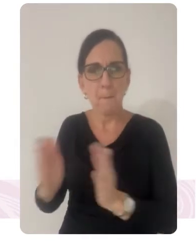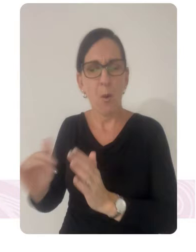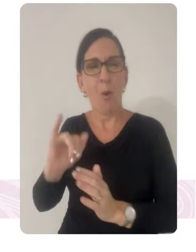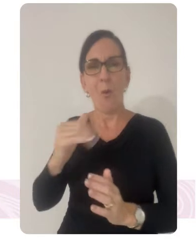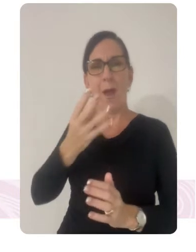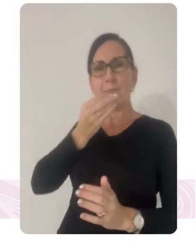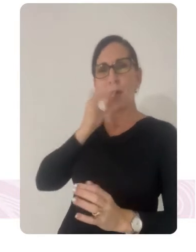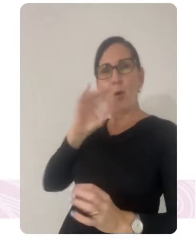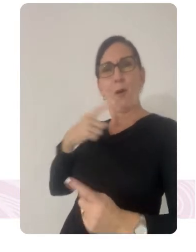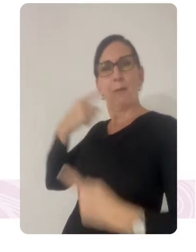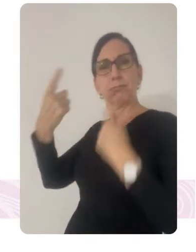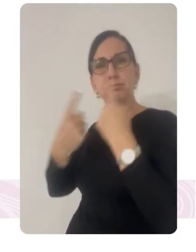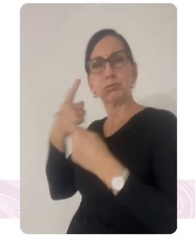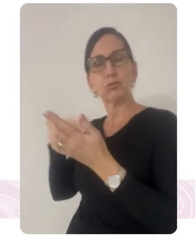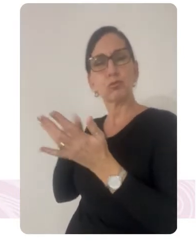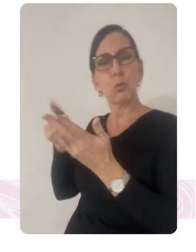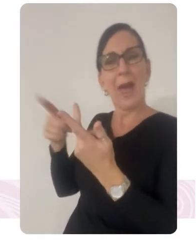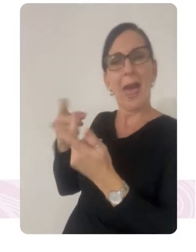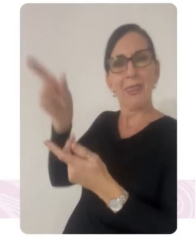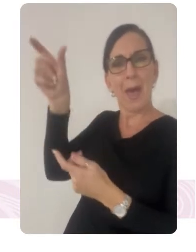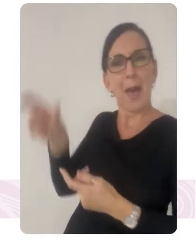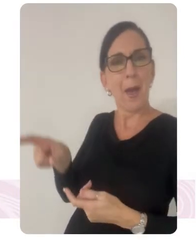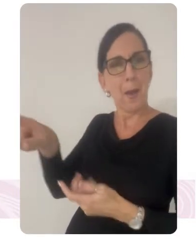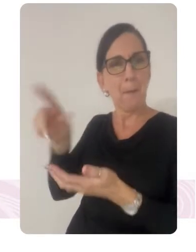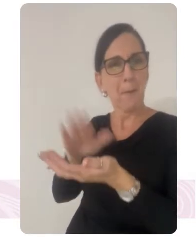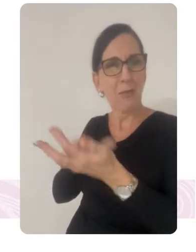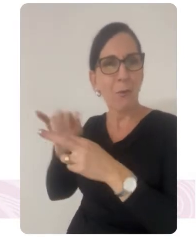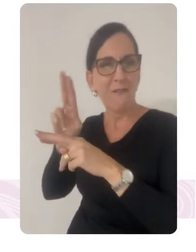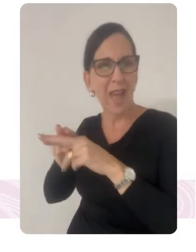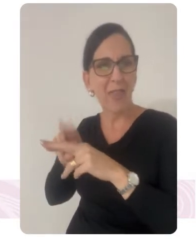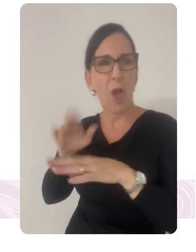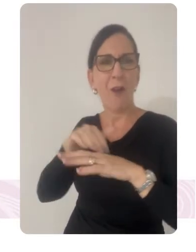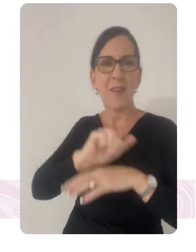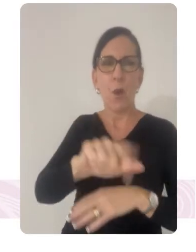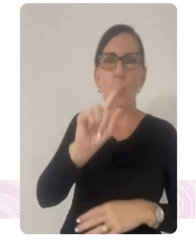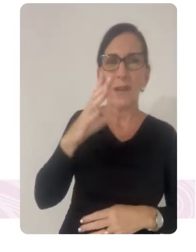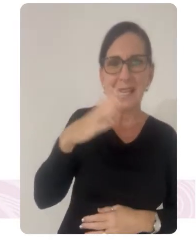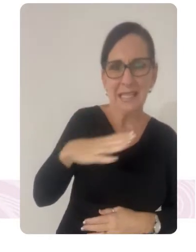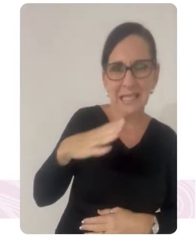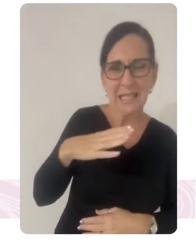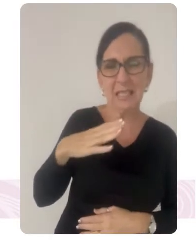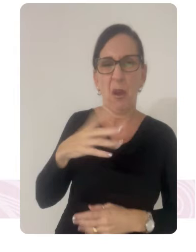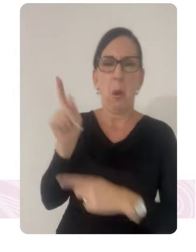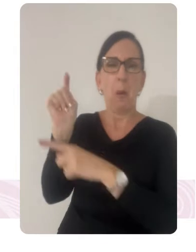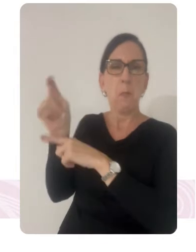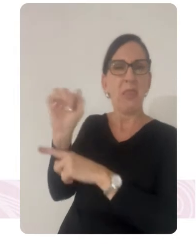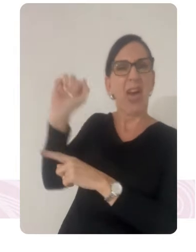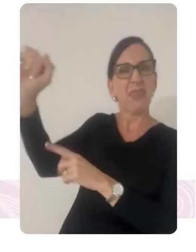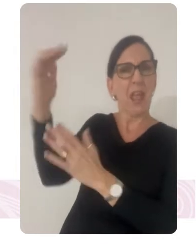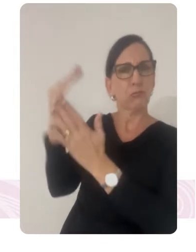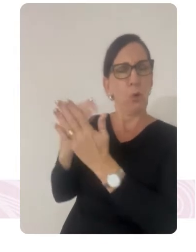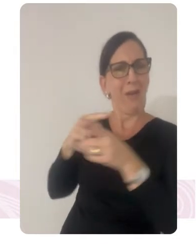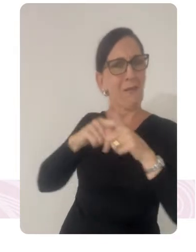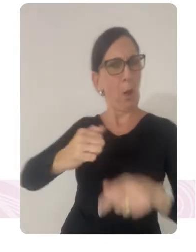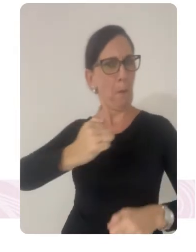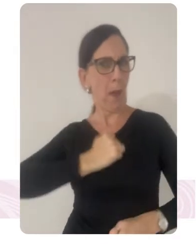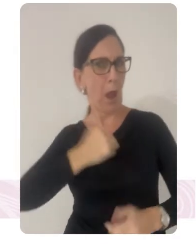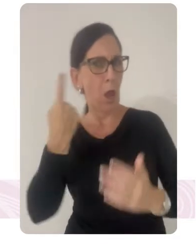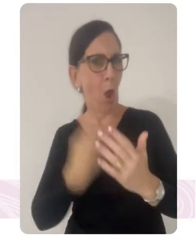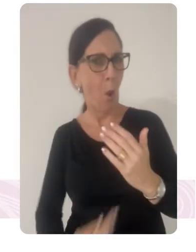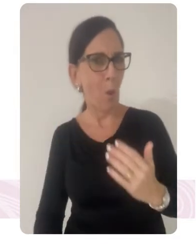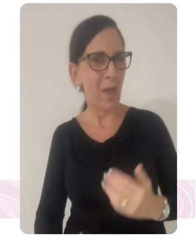about the children's social, emotional, or physical needs, contradict the other parent's rules for the children, or